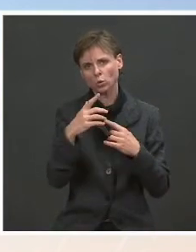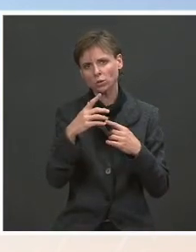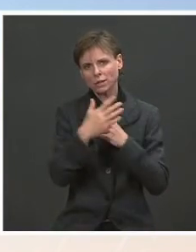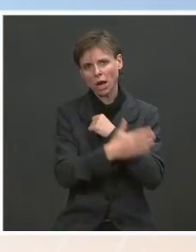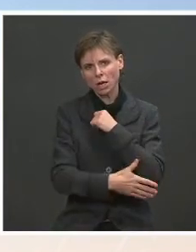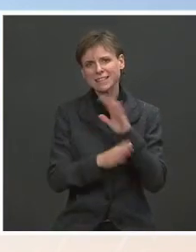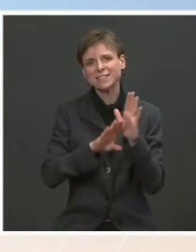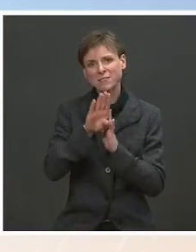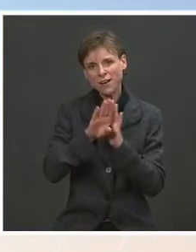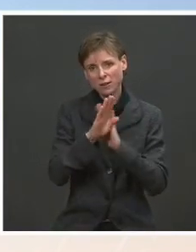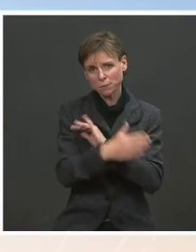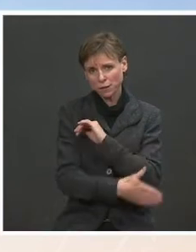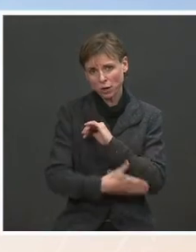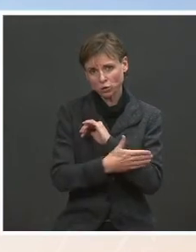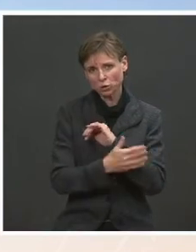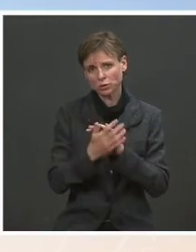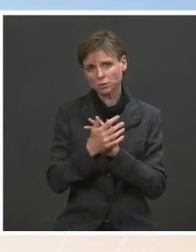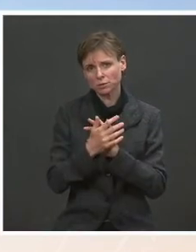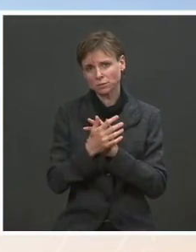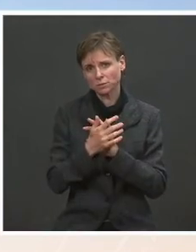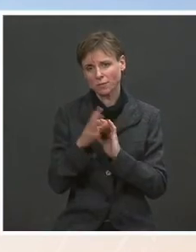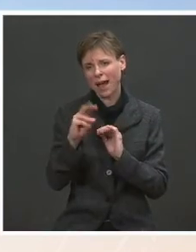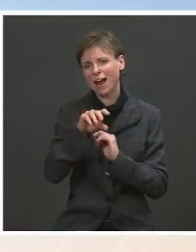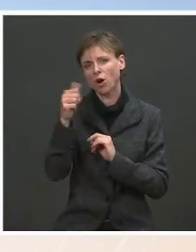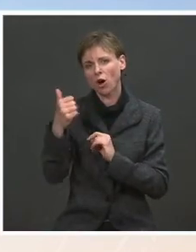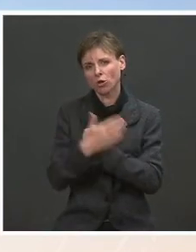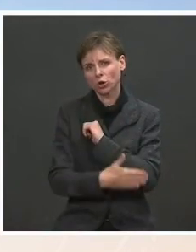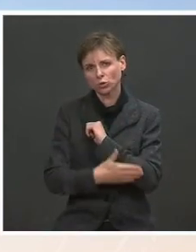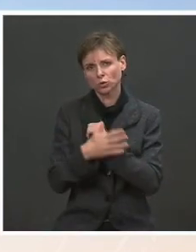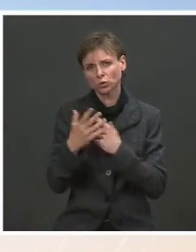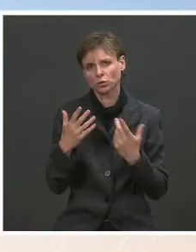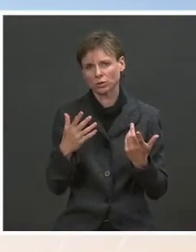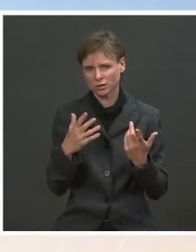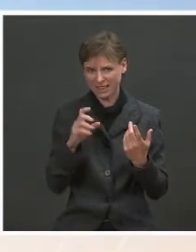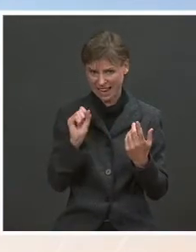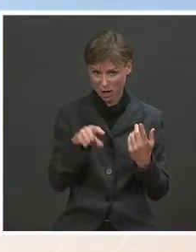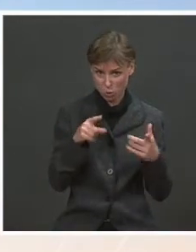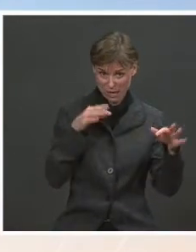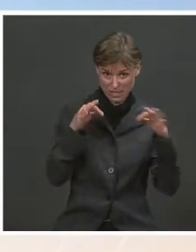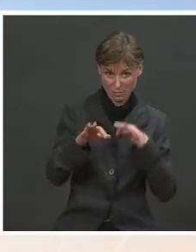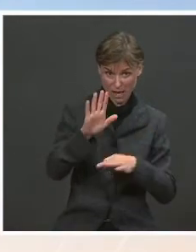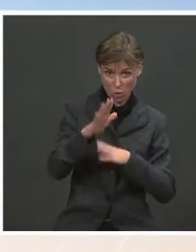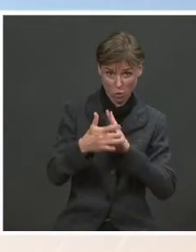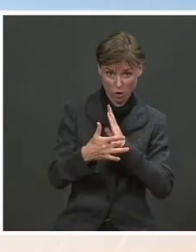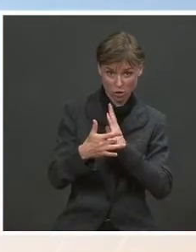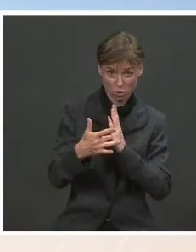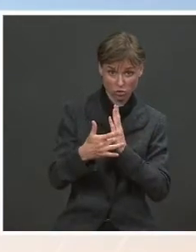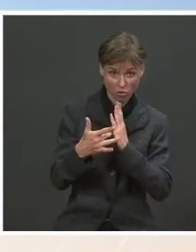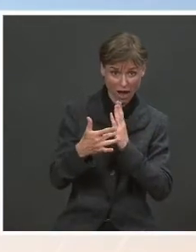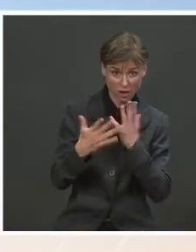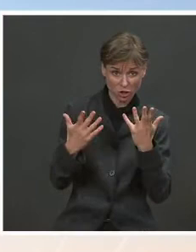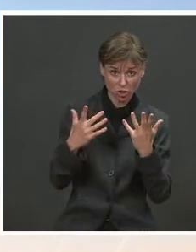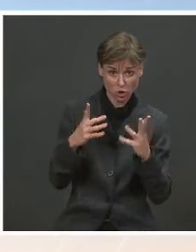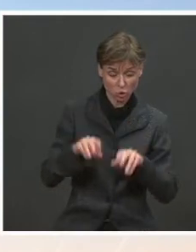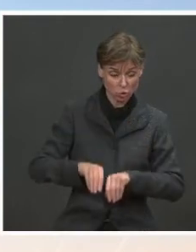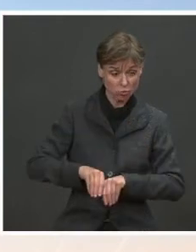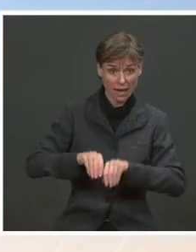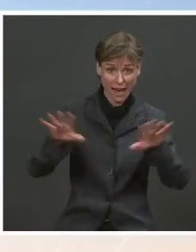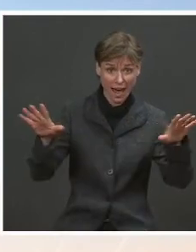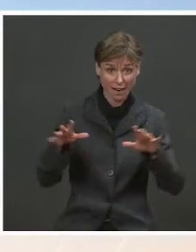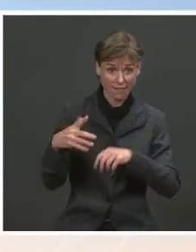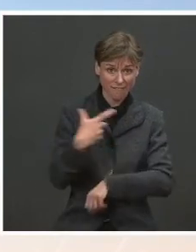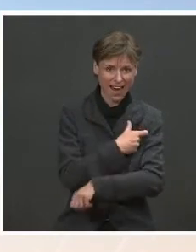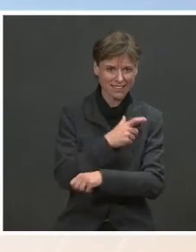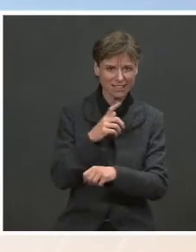like Canada and Mexico. Can you just say what your strategy is to get vaccines out to the rest of the world so that there